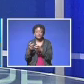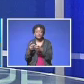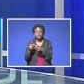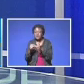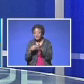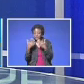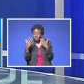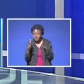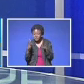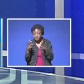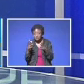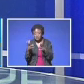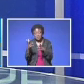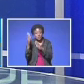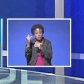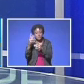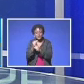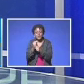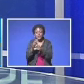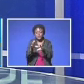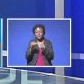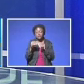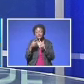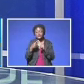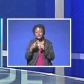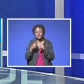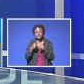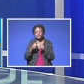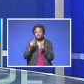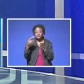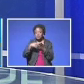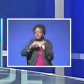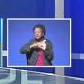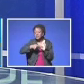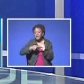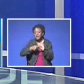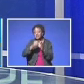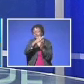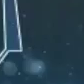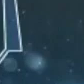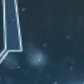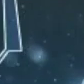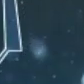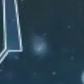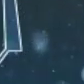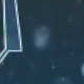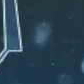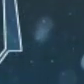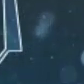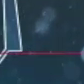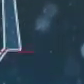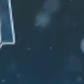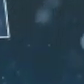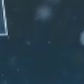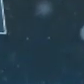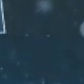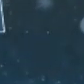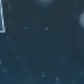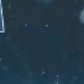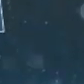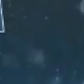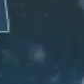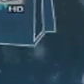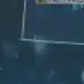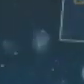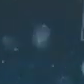CDC approval to resume its official sailing schedule July 2nd. ZNS Shopping Network is